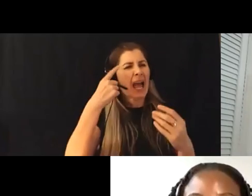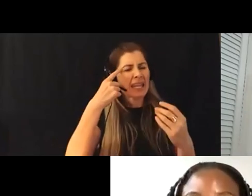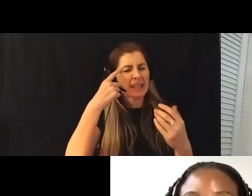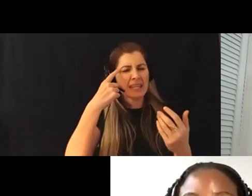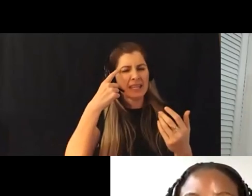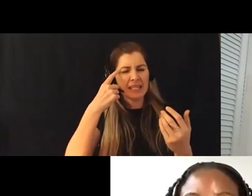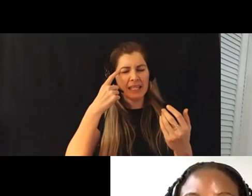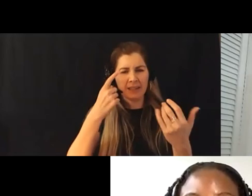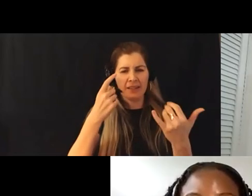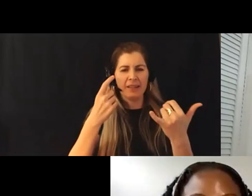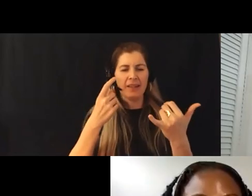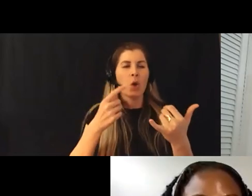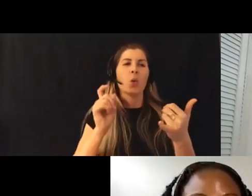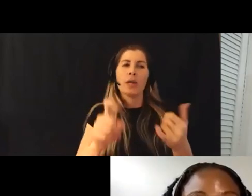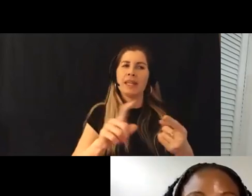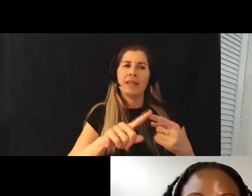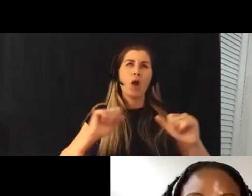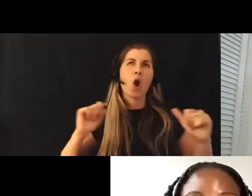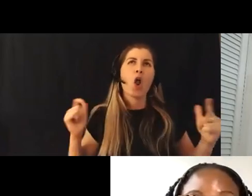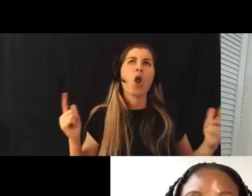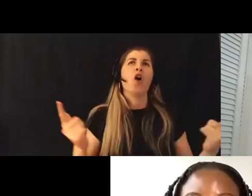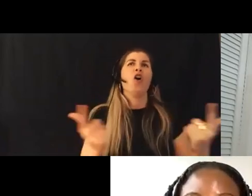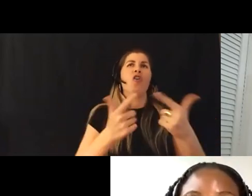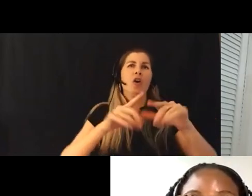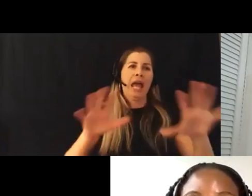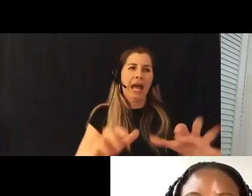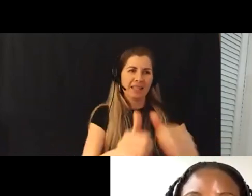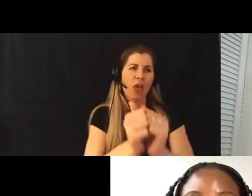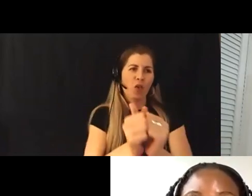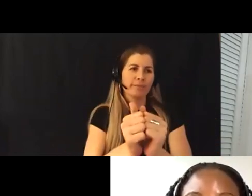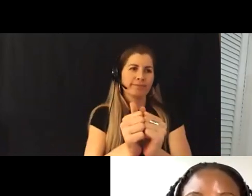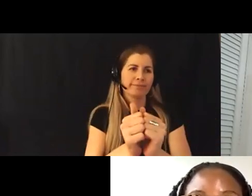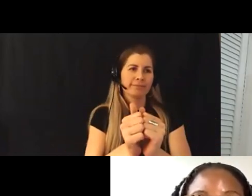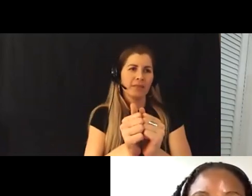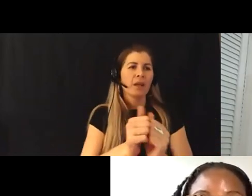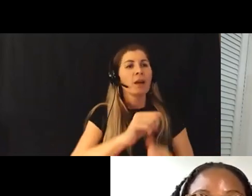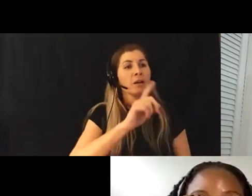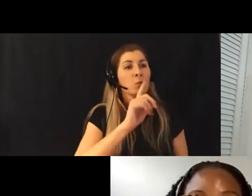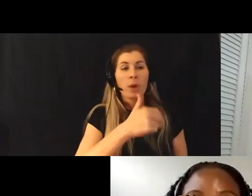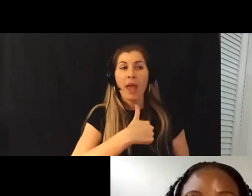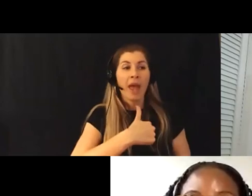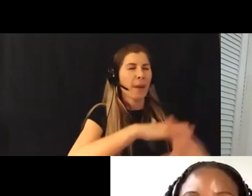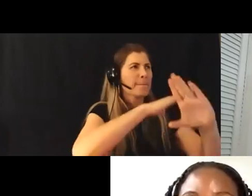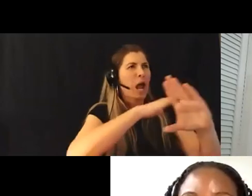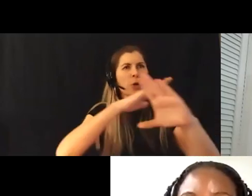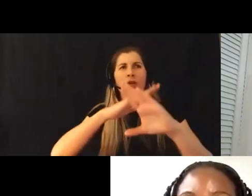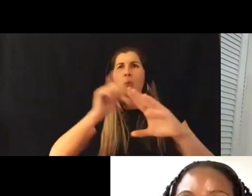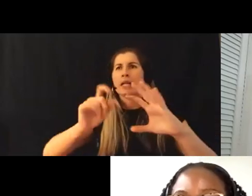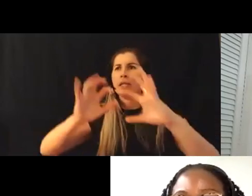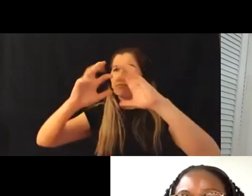we need to take collective action. And so it is about breaking down barriers so that we can grow as a